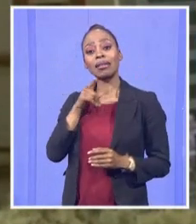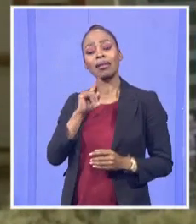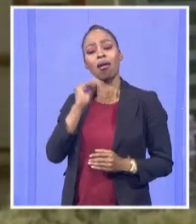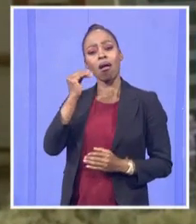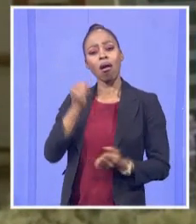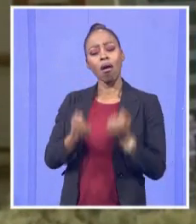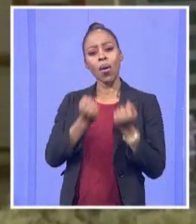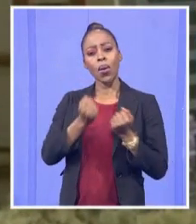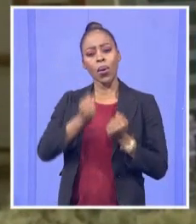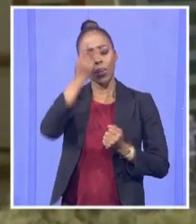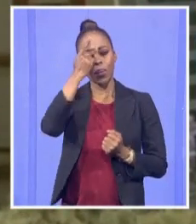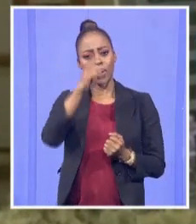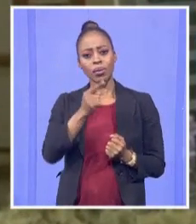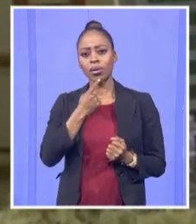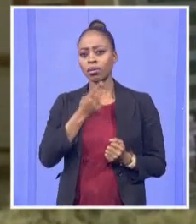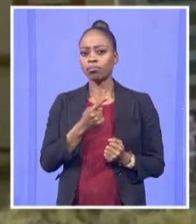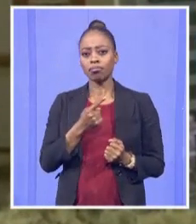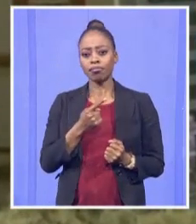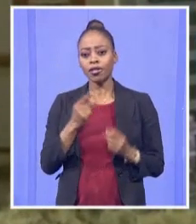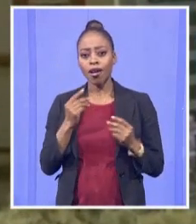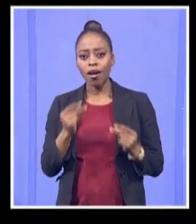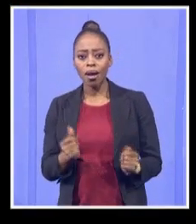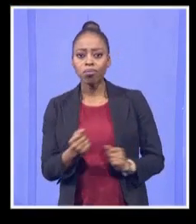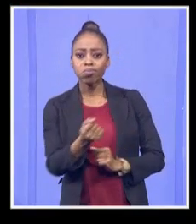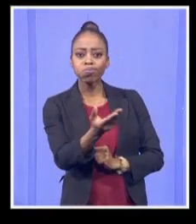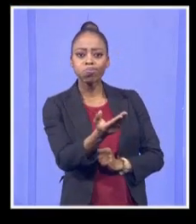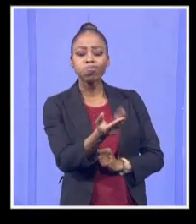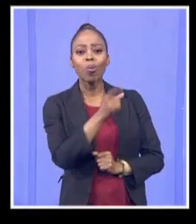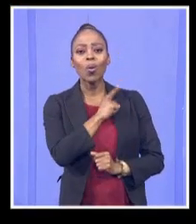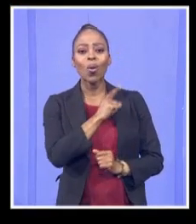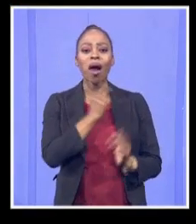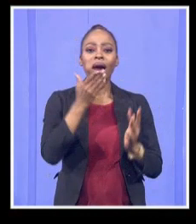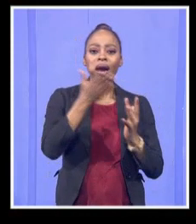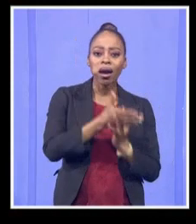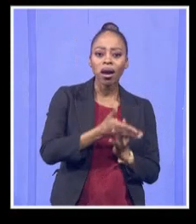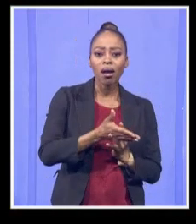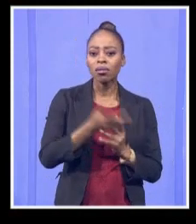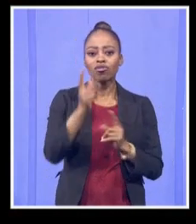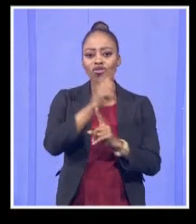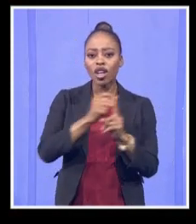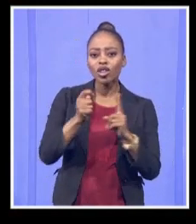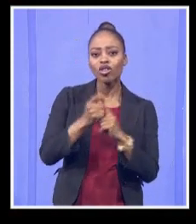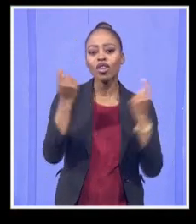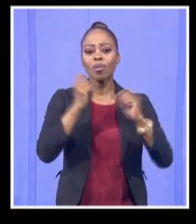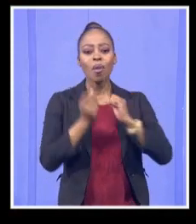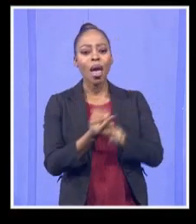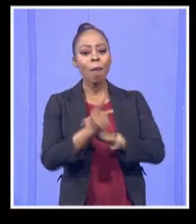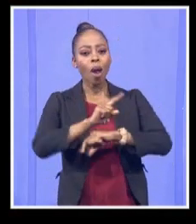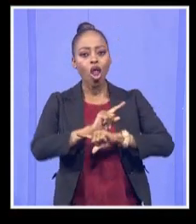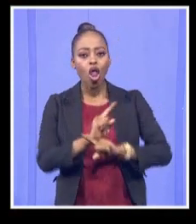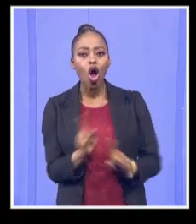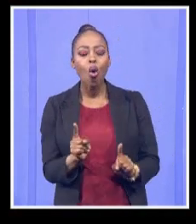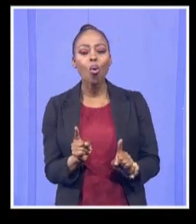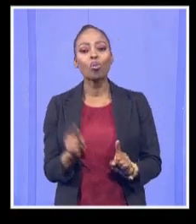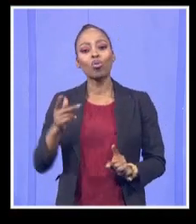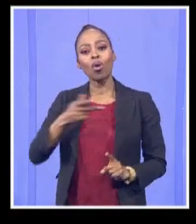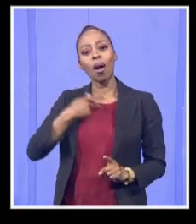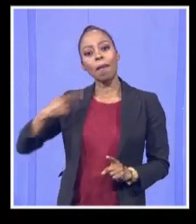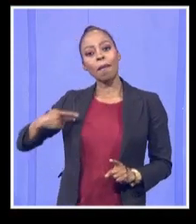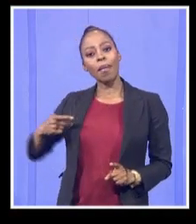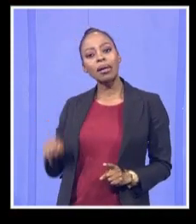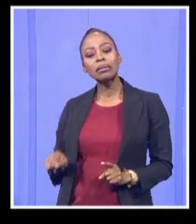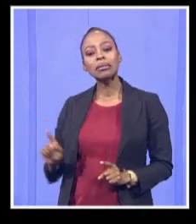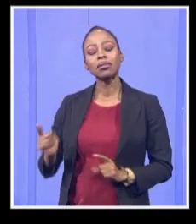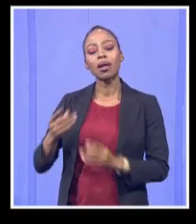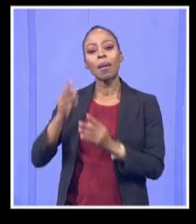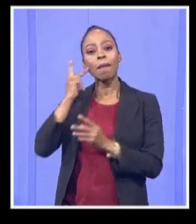in Pretoria dismissed an urgent application to interdict this installation ceremony. Princess Masalanabo's poster